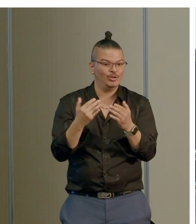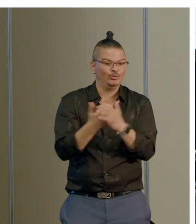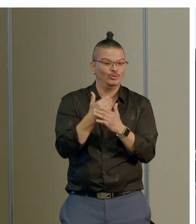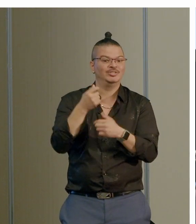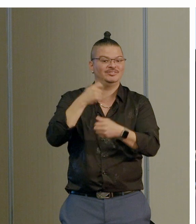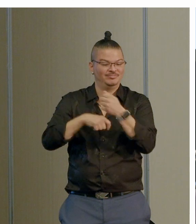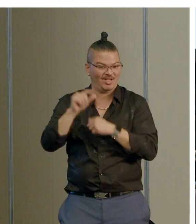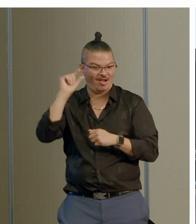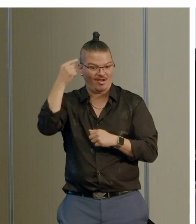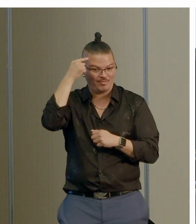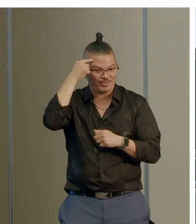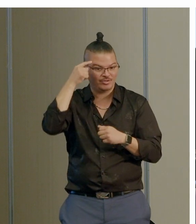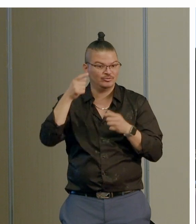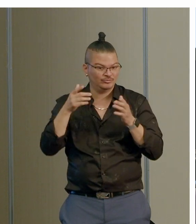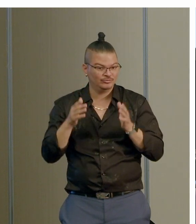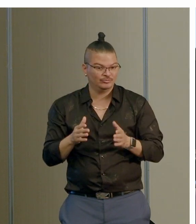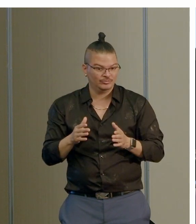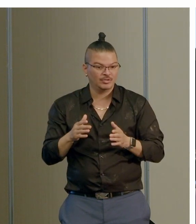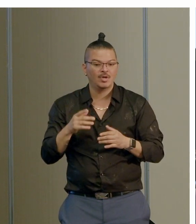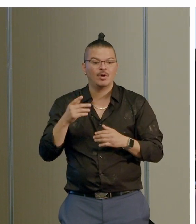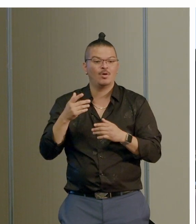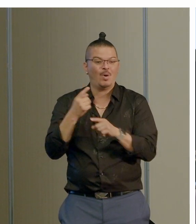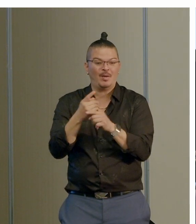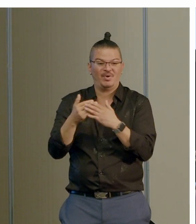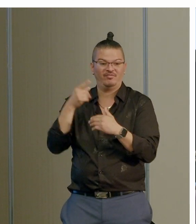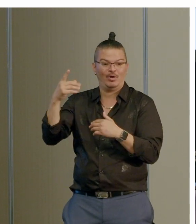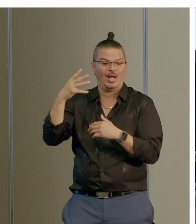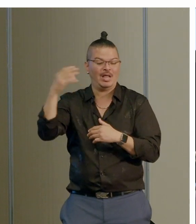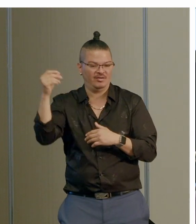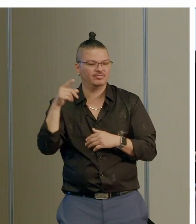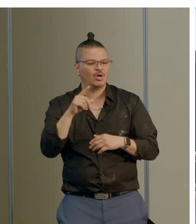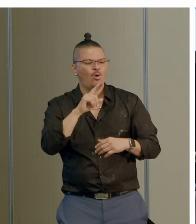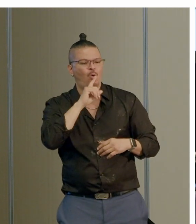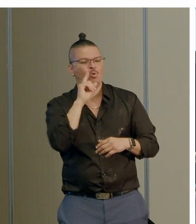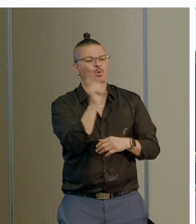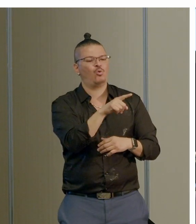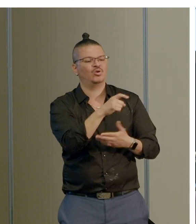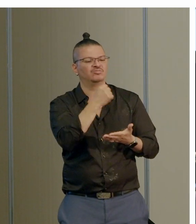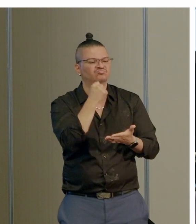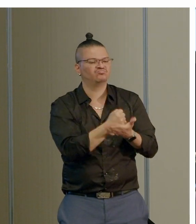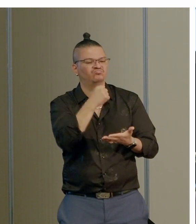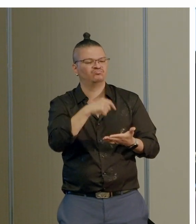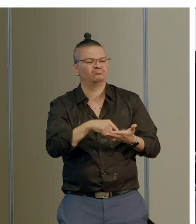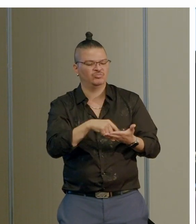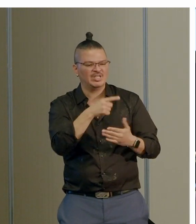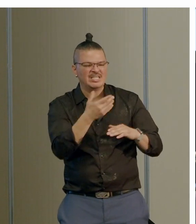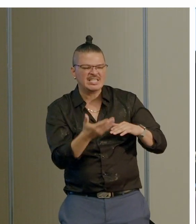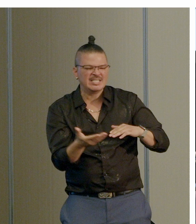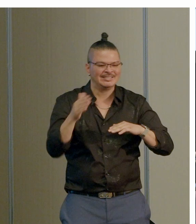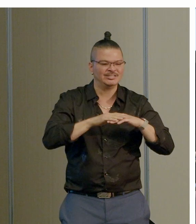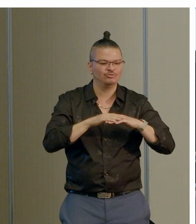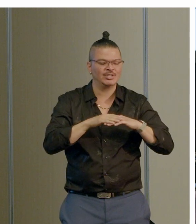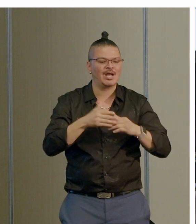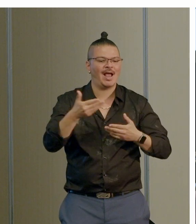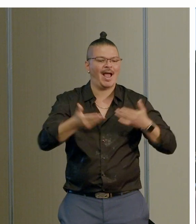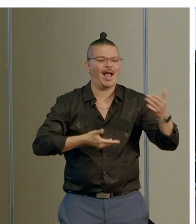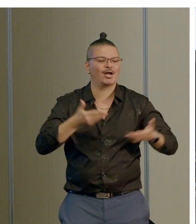executive order to increase the hiring of people with disabilities in Washington state government. So